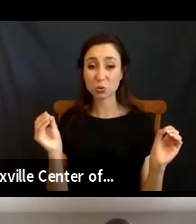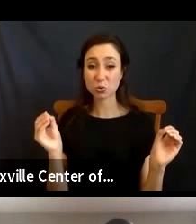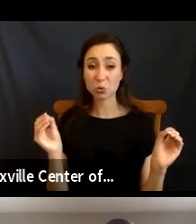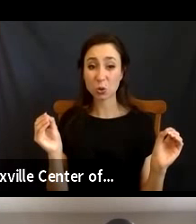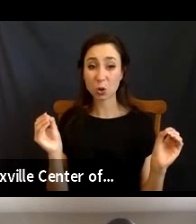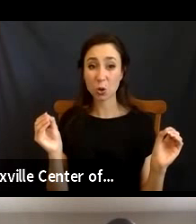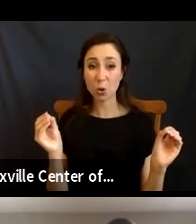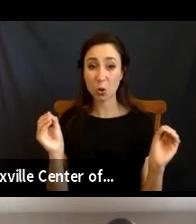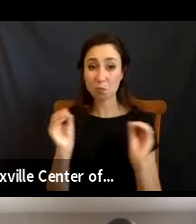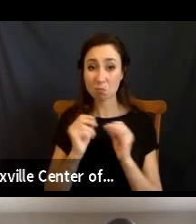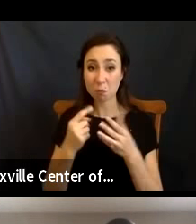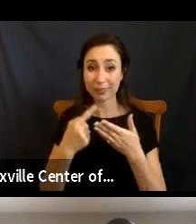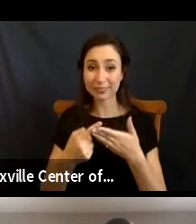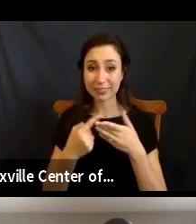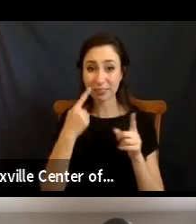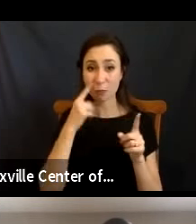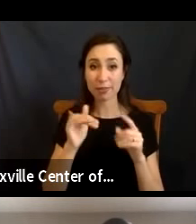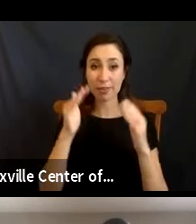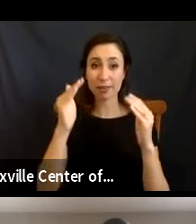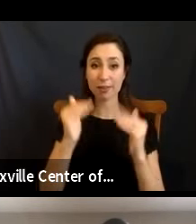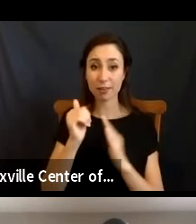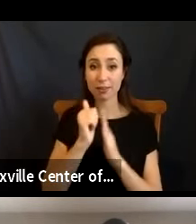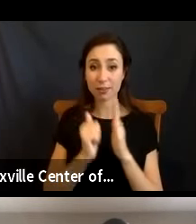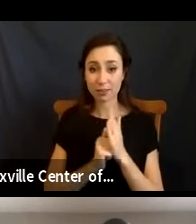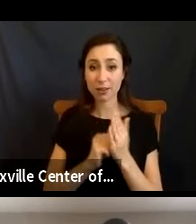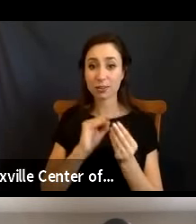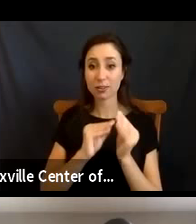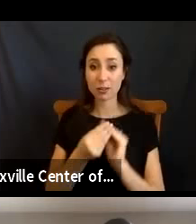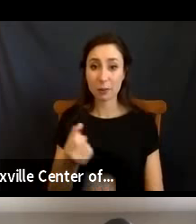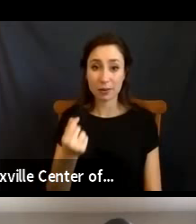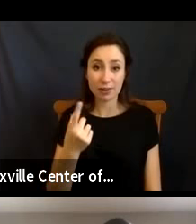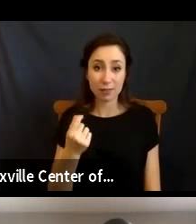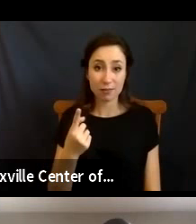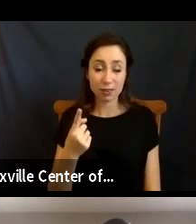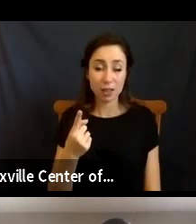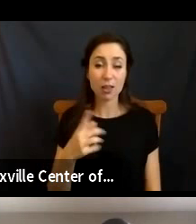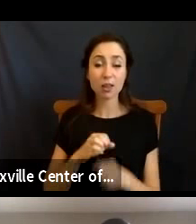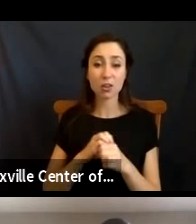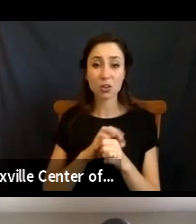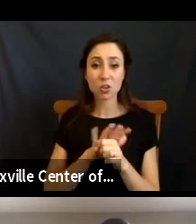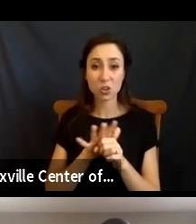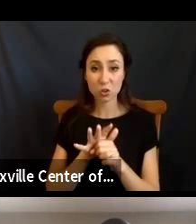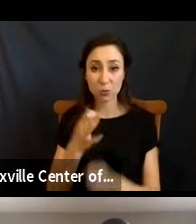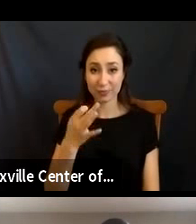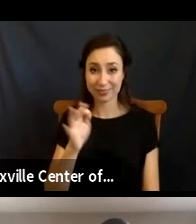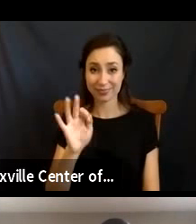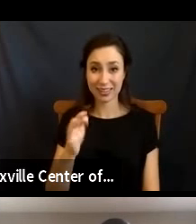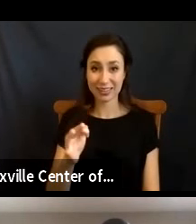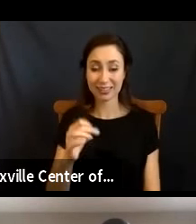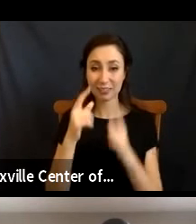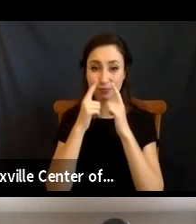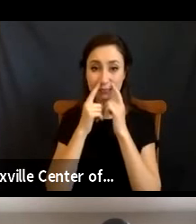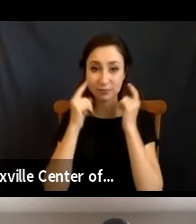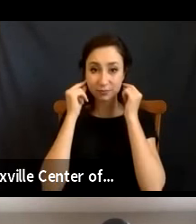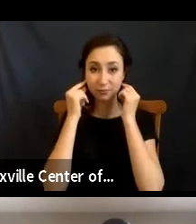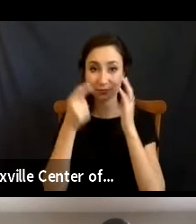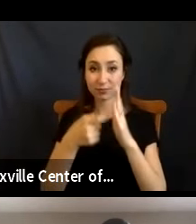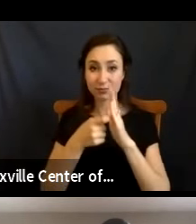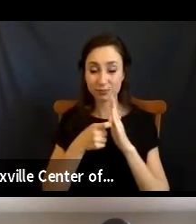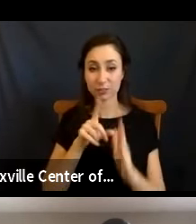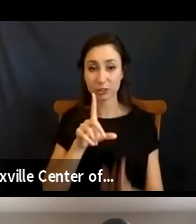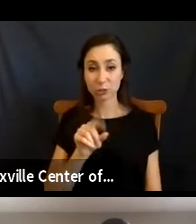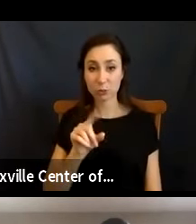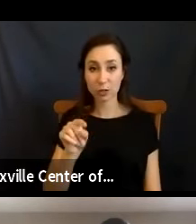discussion on that, we'll go to agenda item 11, which is the COVID-19 face covering regulation 2020-1